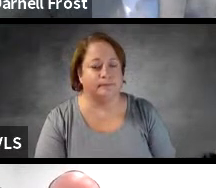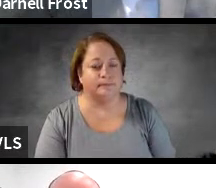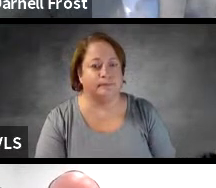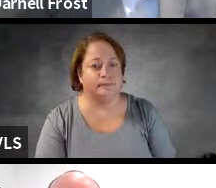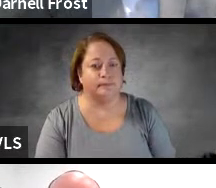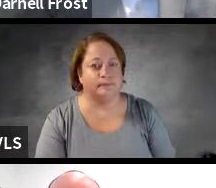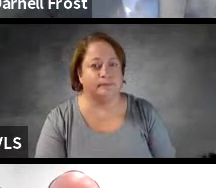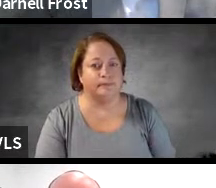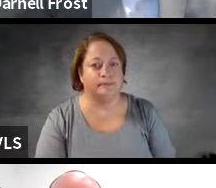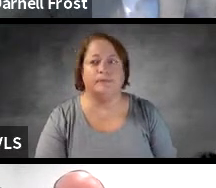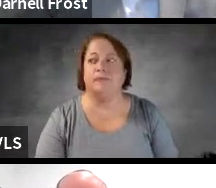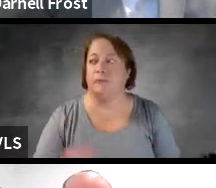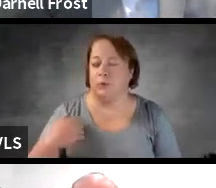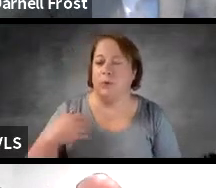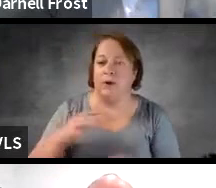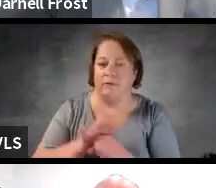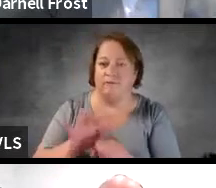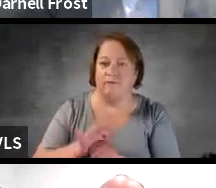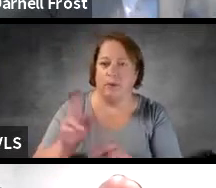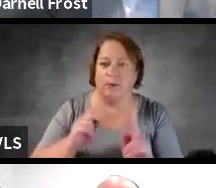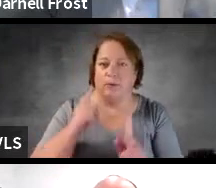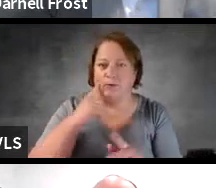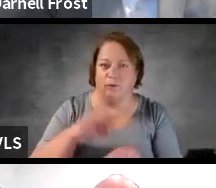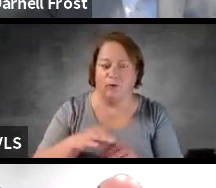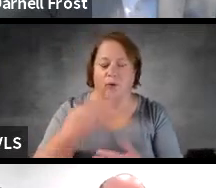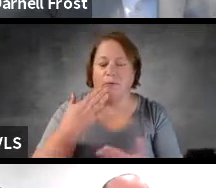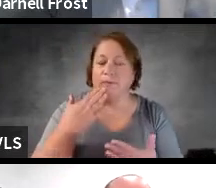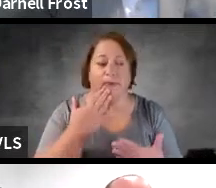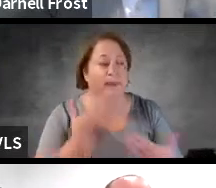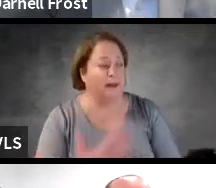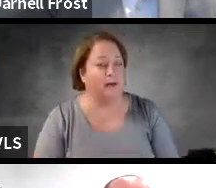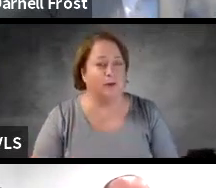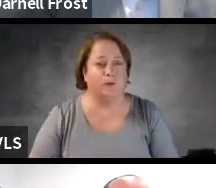We have a quorum. Thank you.